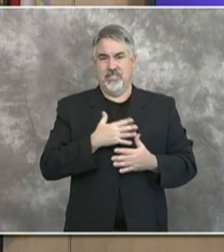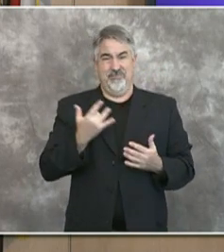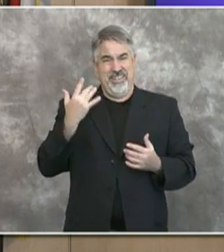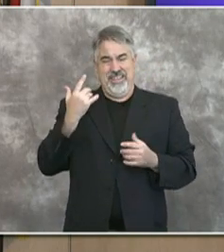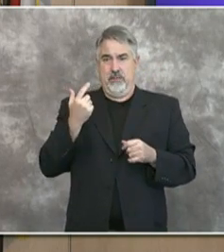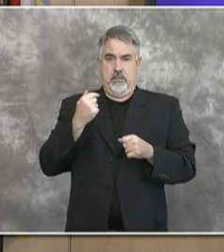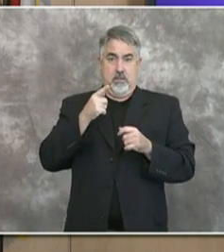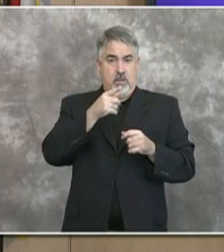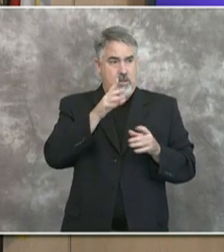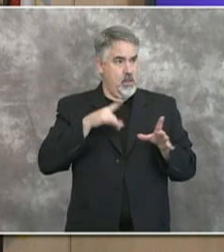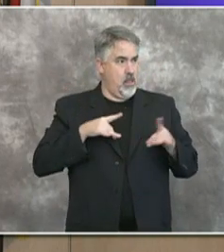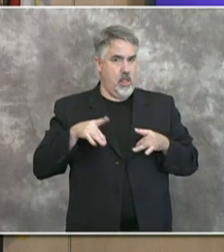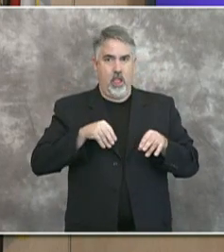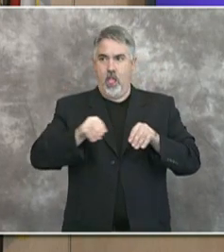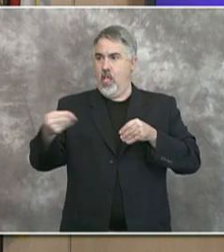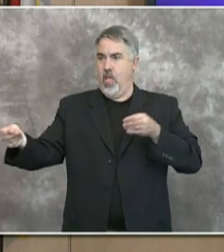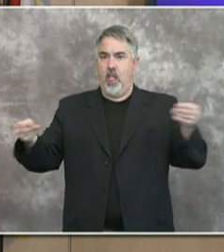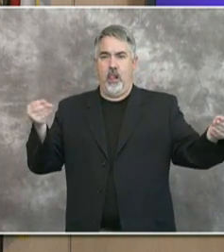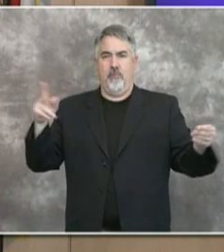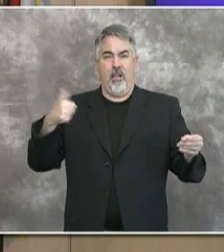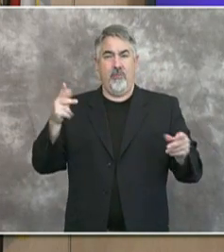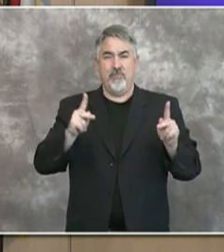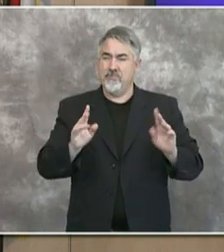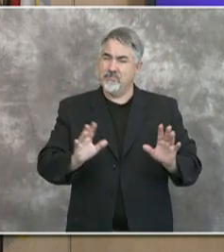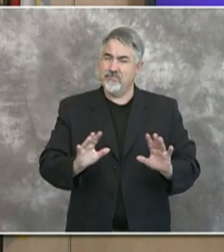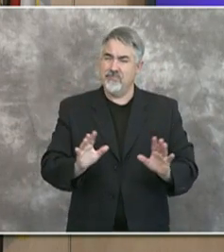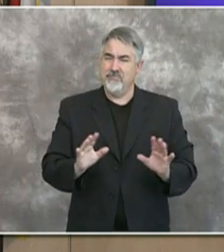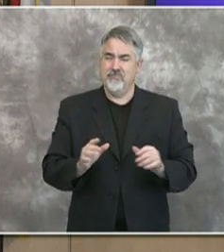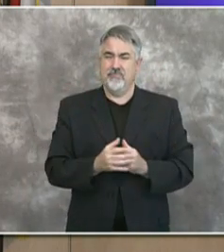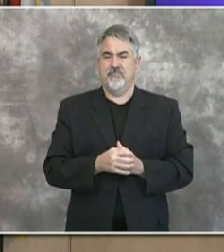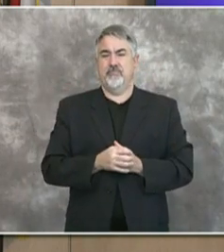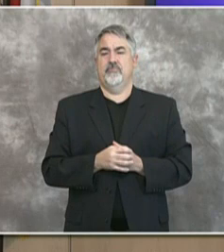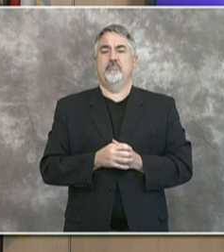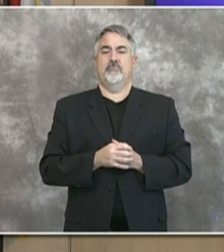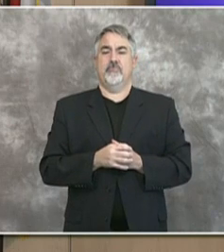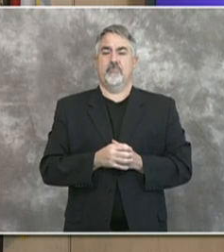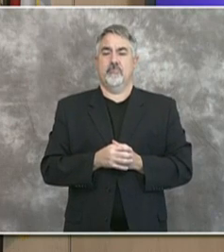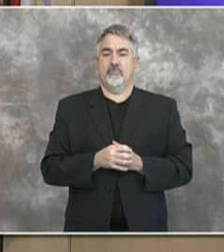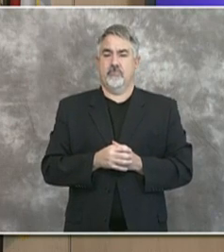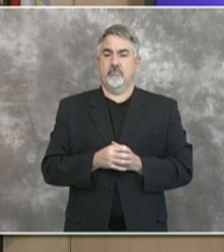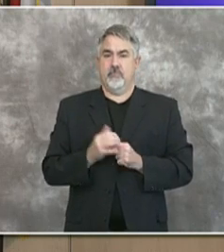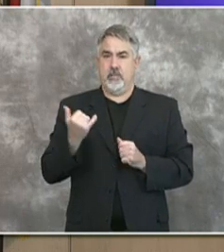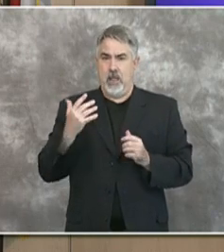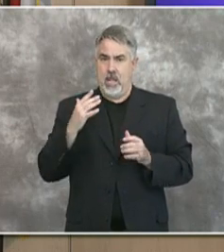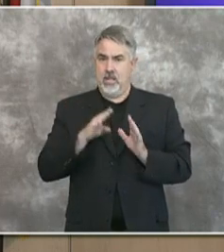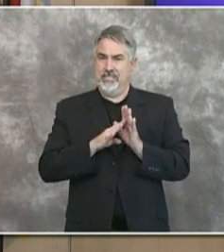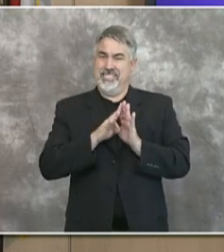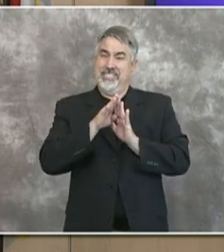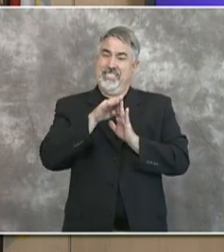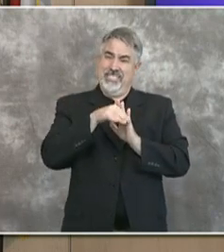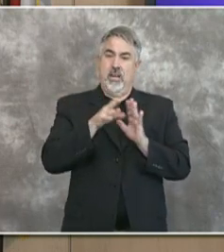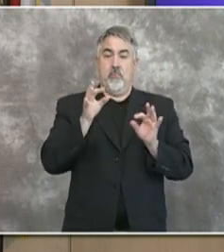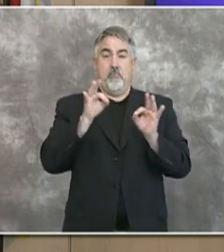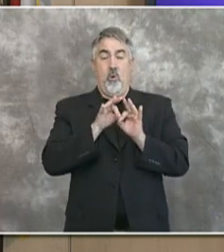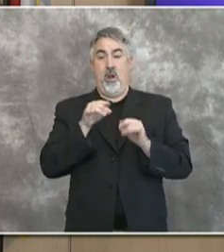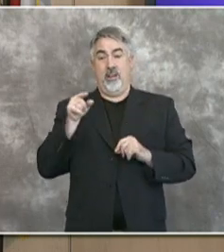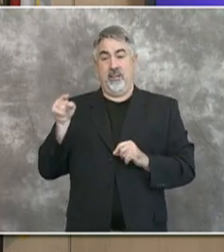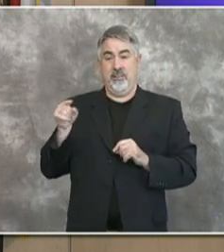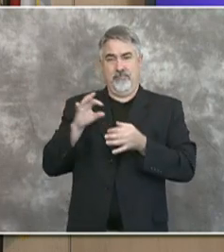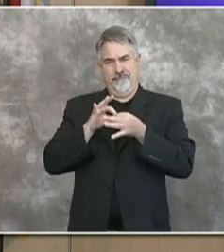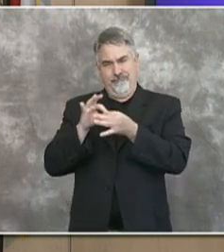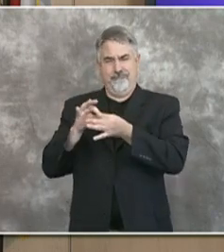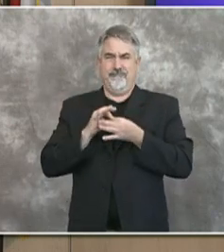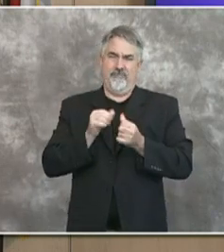life. As we begin to see some easings of some of these restrictions, it is important that we all work together with each other